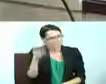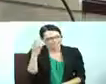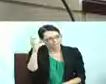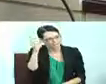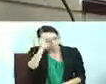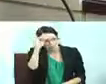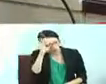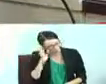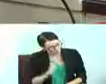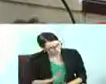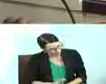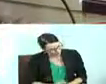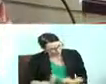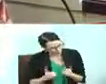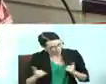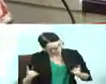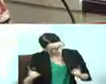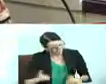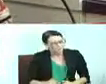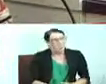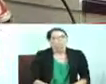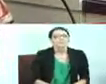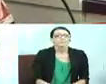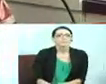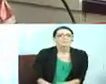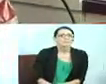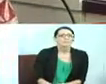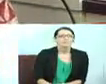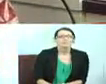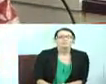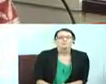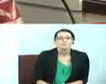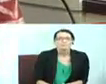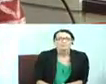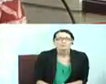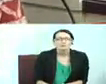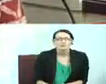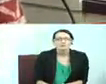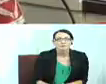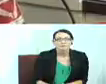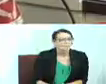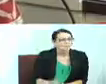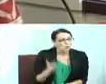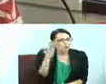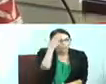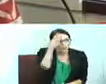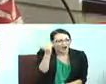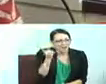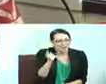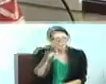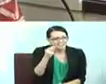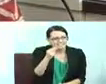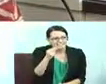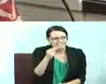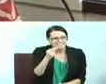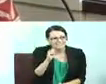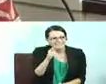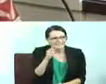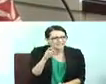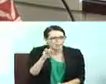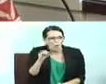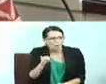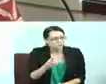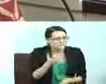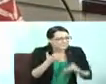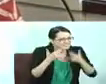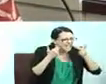know. And they used to say, I don't know why the Negro is singing and